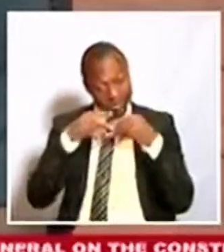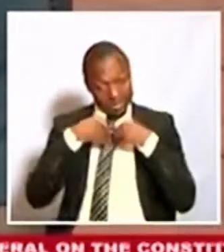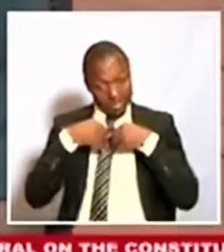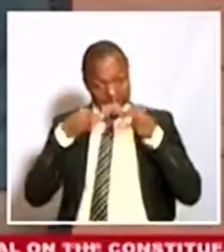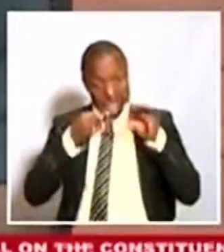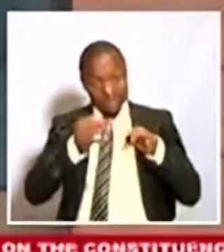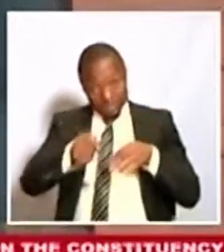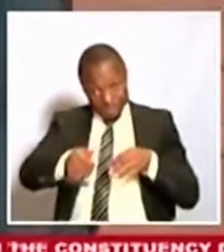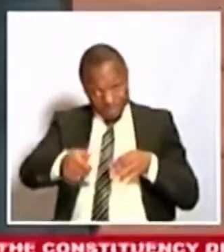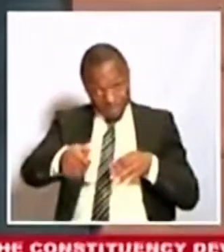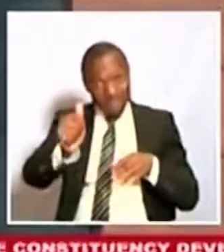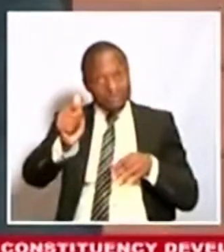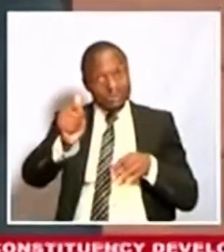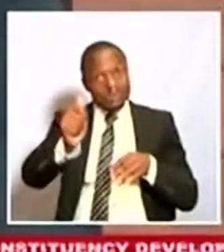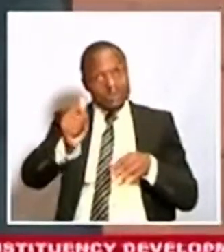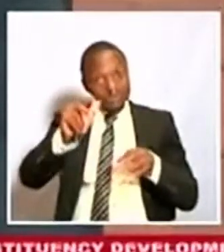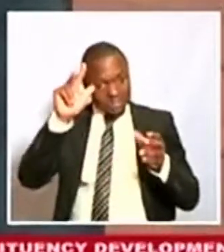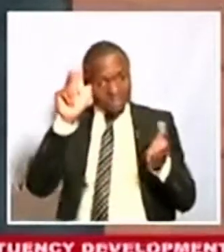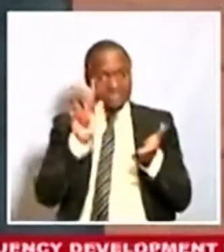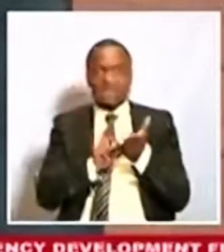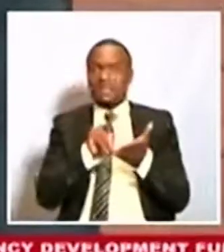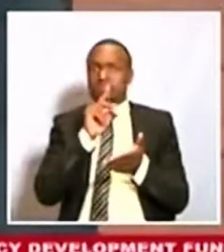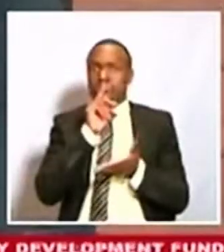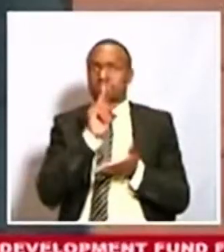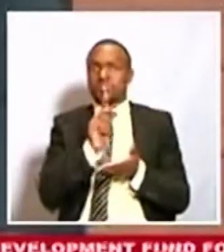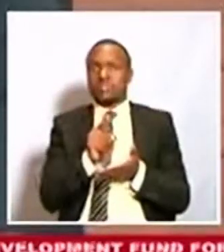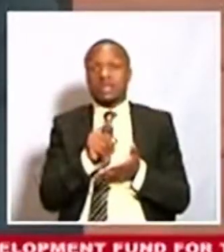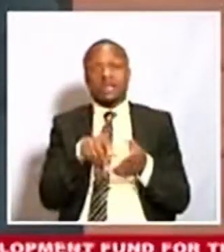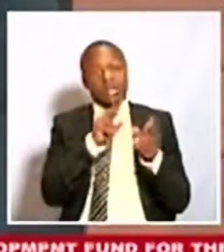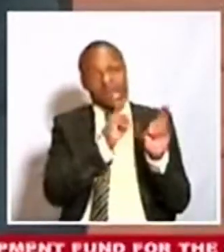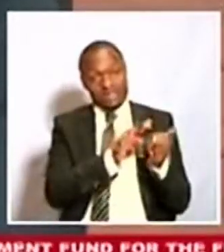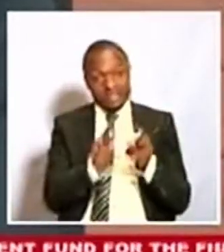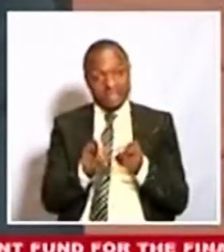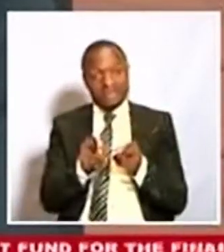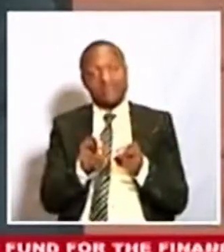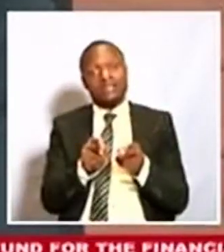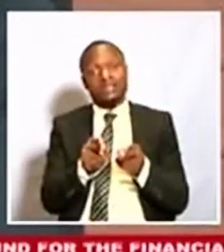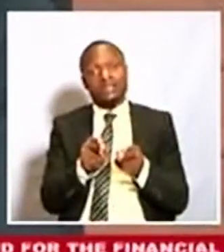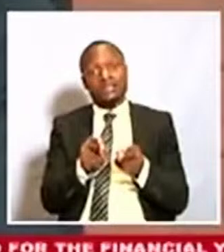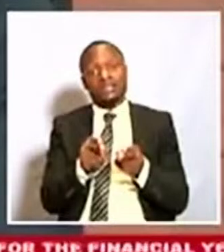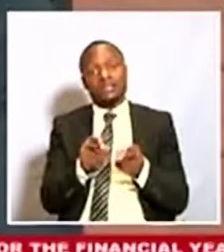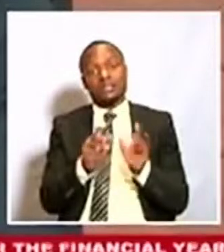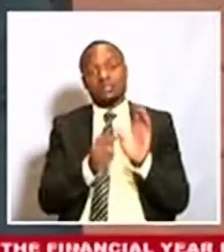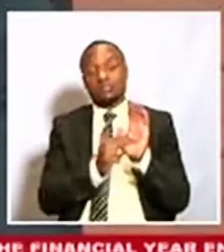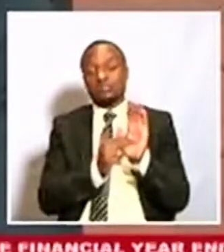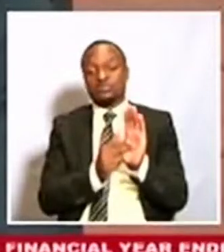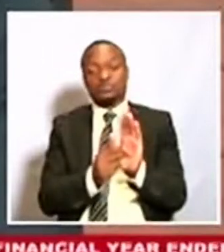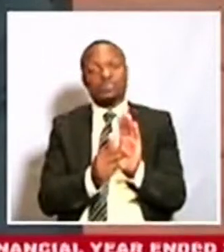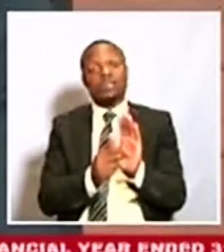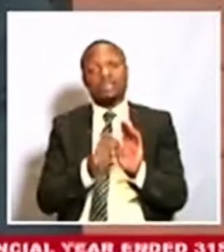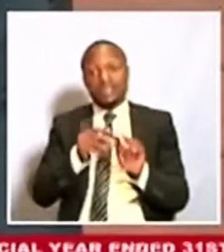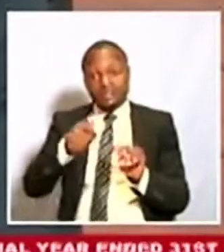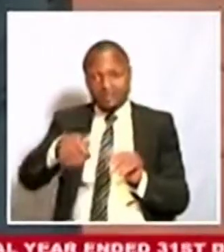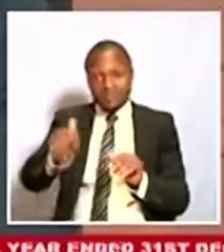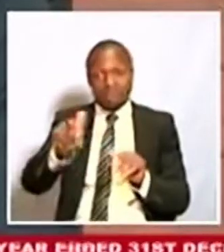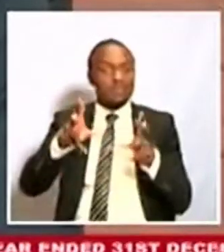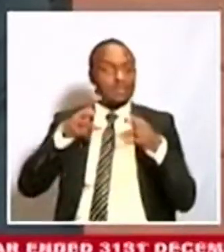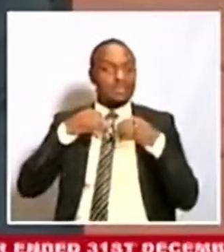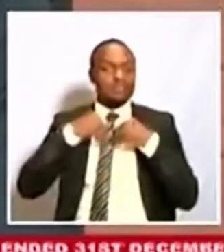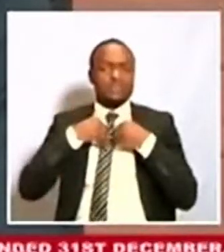the response there acknowledges that it's him, but it does not give us evidence. For this